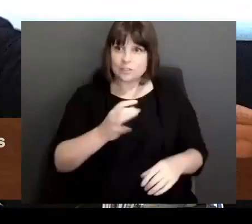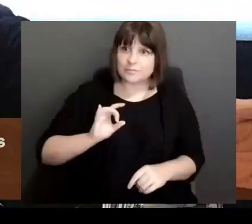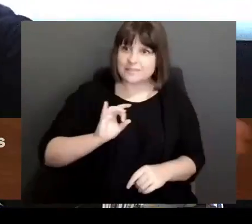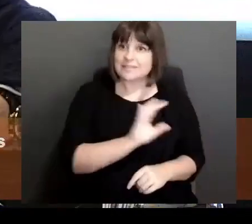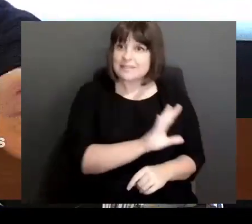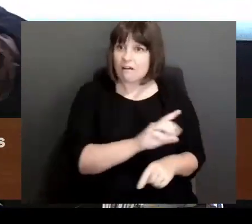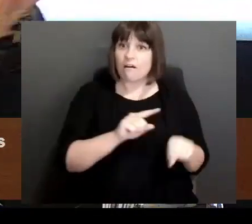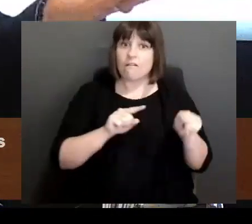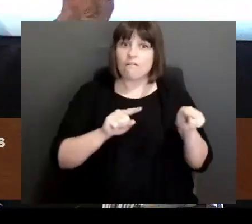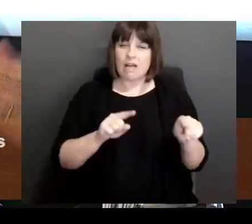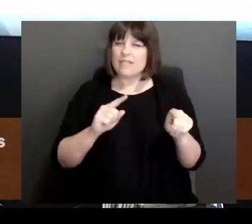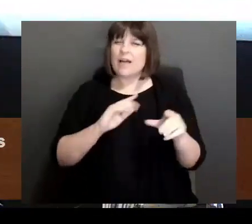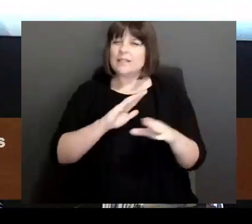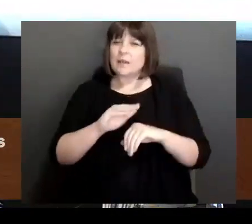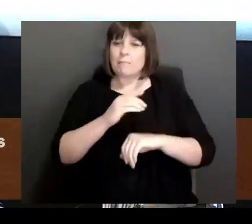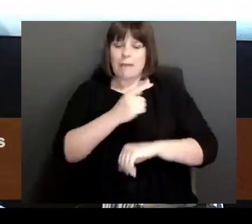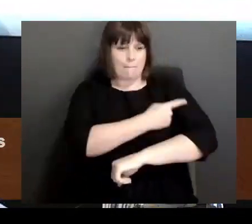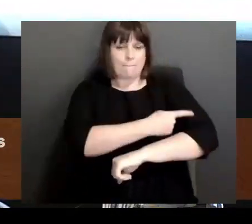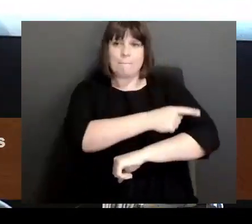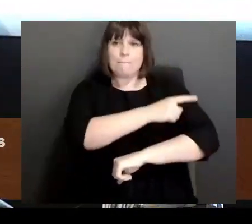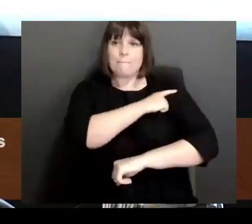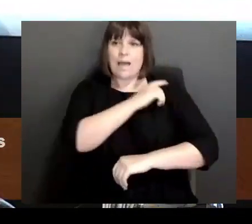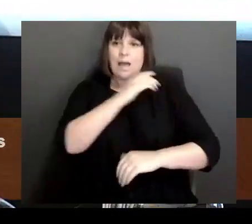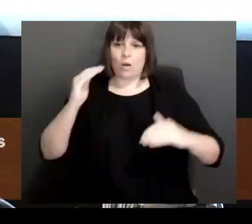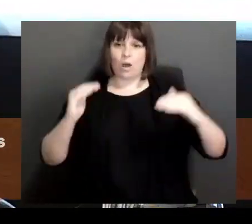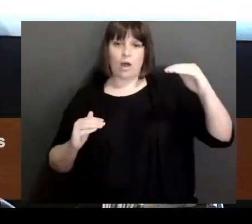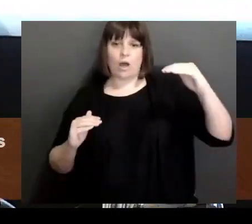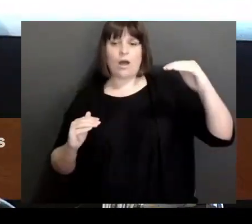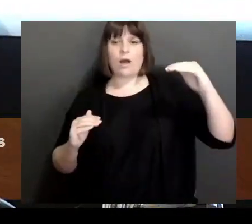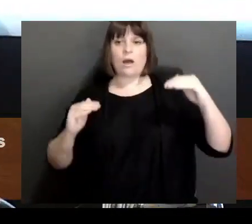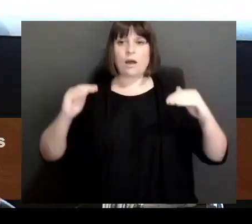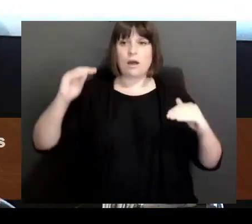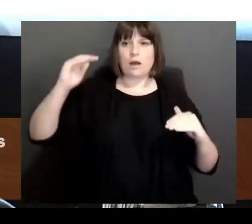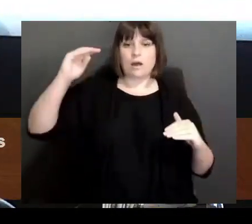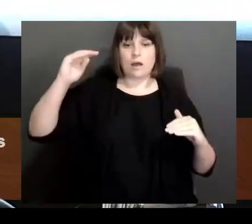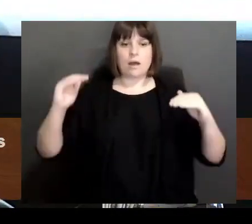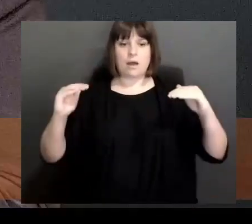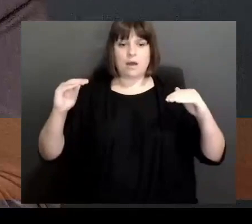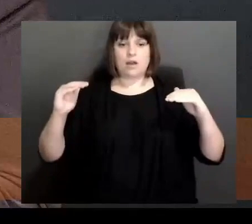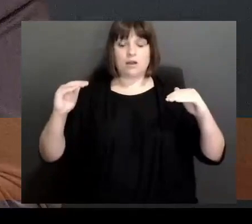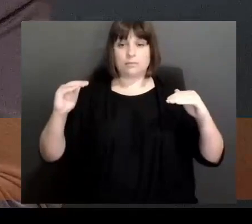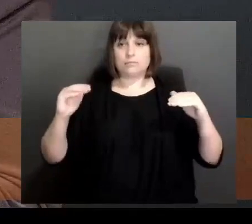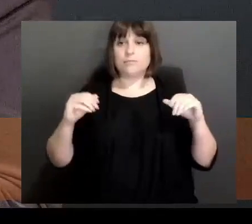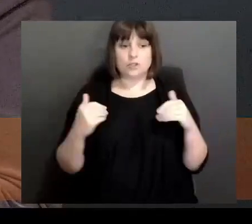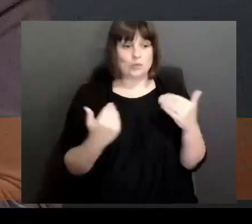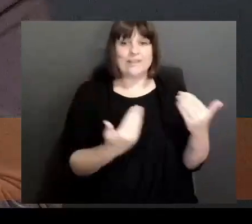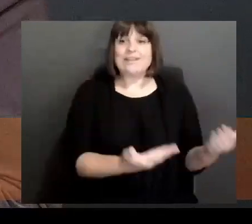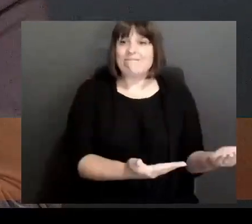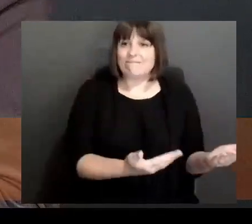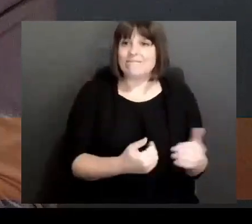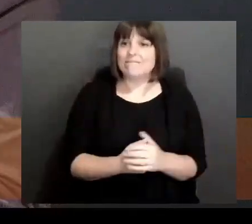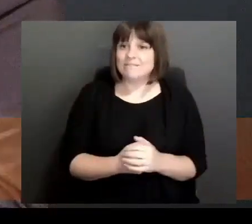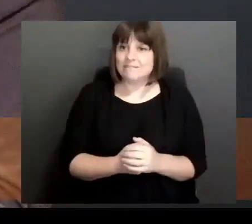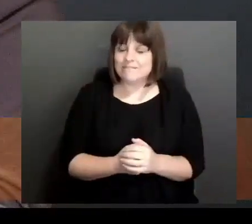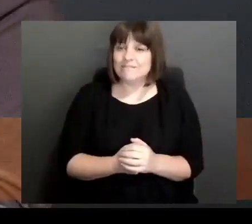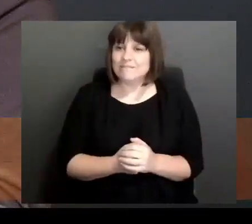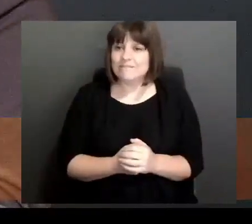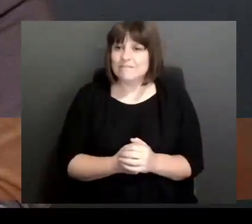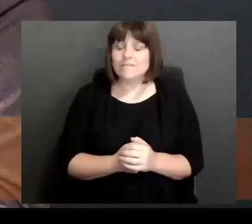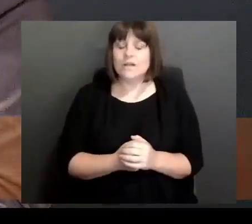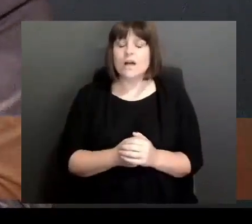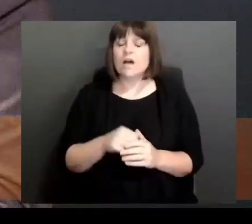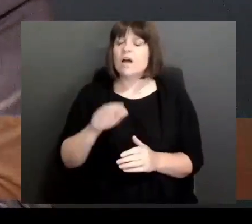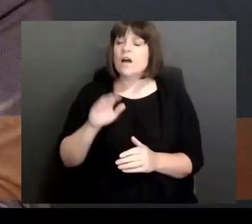shifting power and resources, of course, ultimately to traditional. Yeah. And you've touched upon this. Did you want to elaborate any further on how can the government